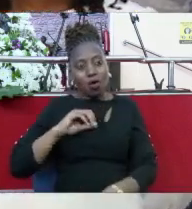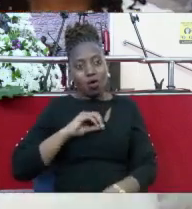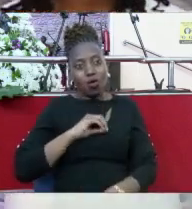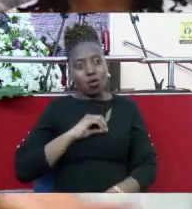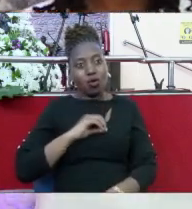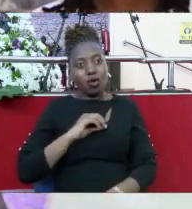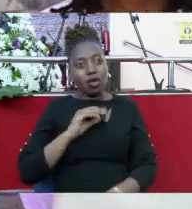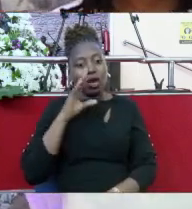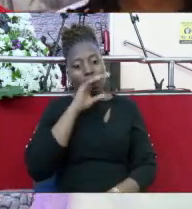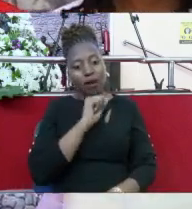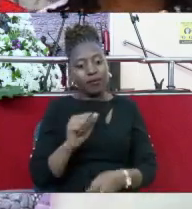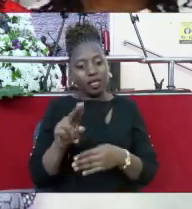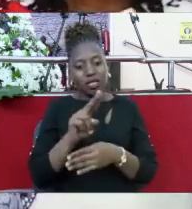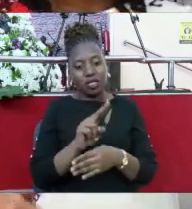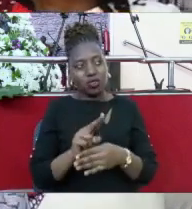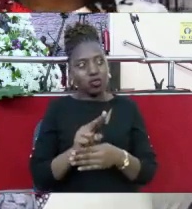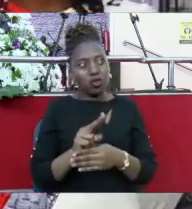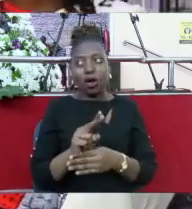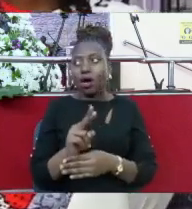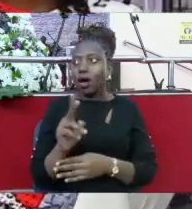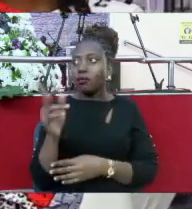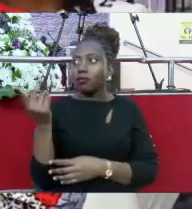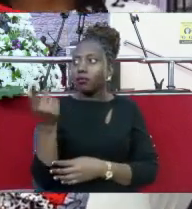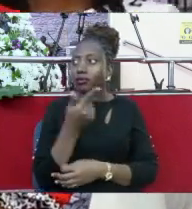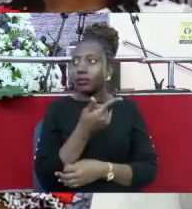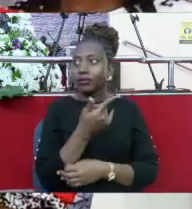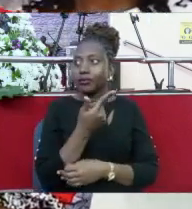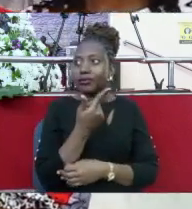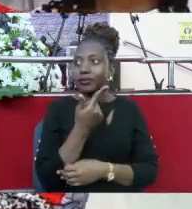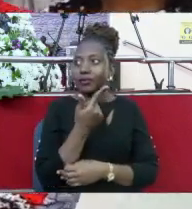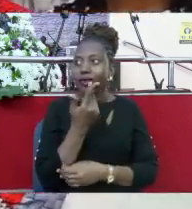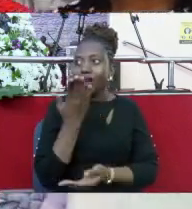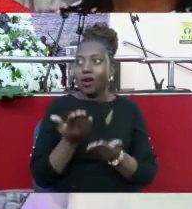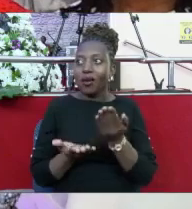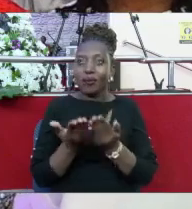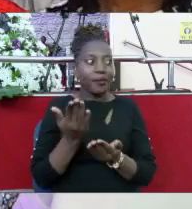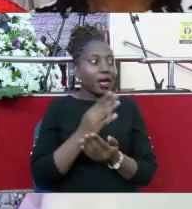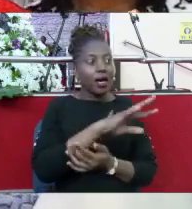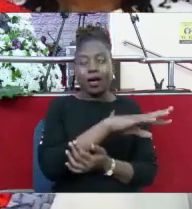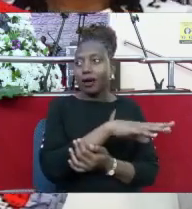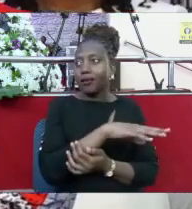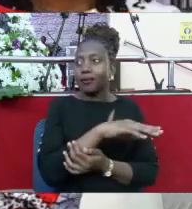or just because of what problems themselves.